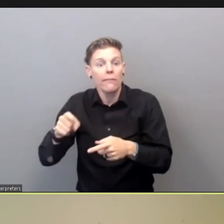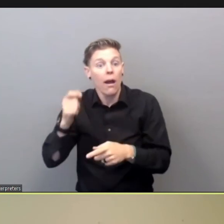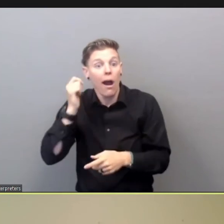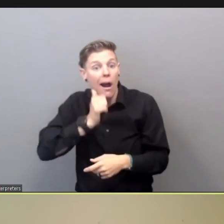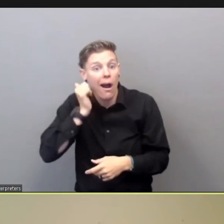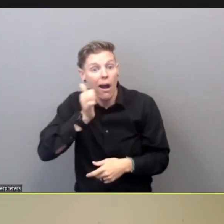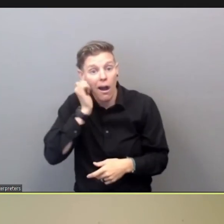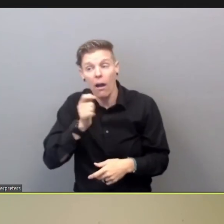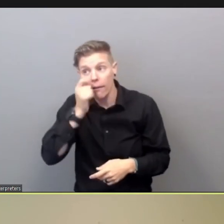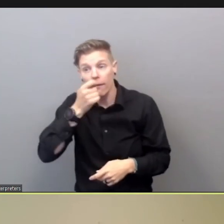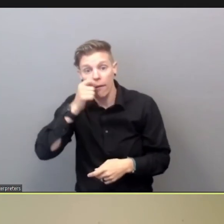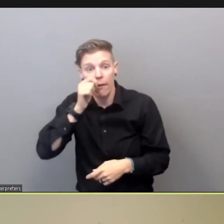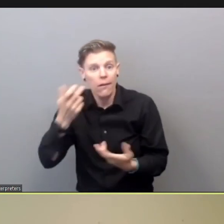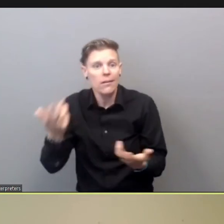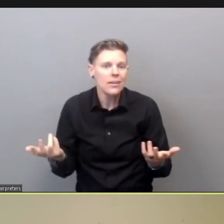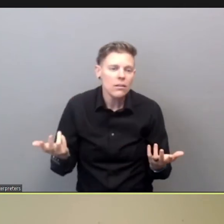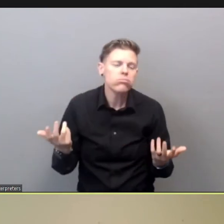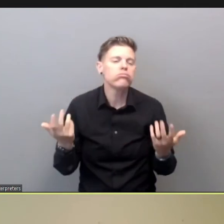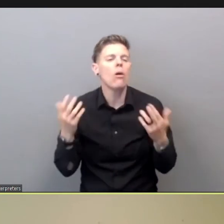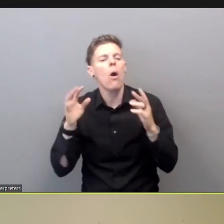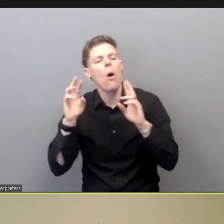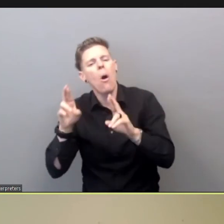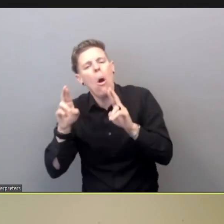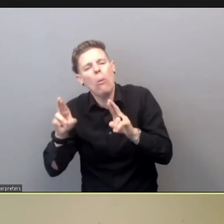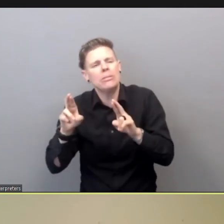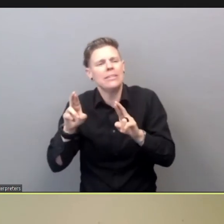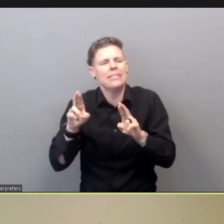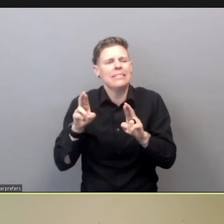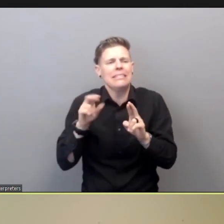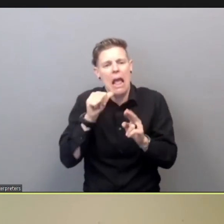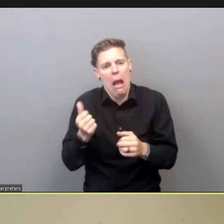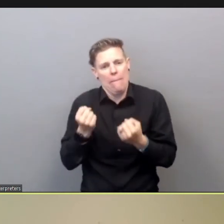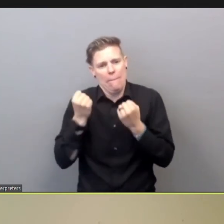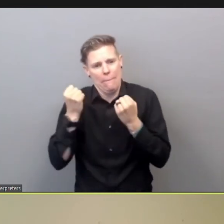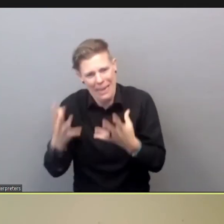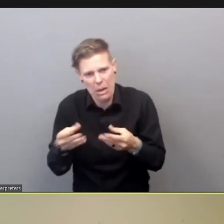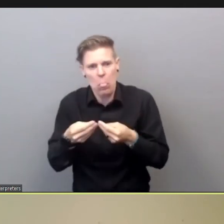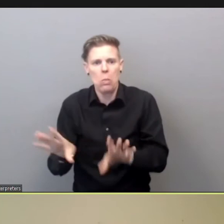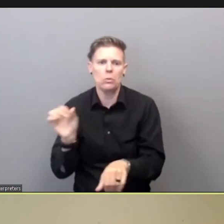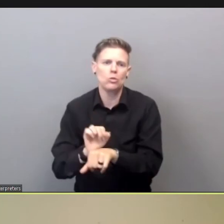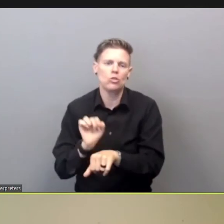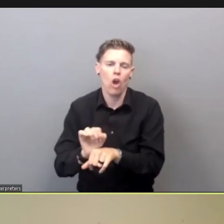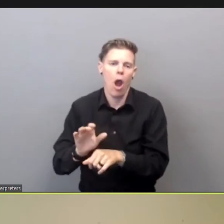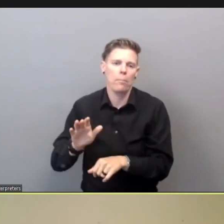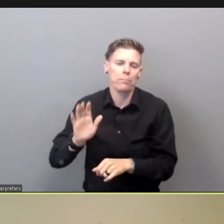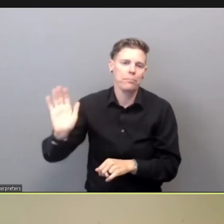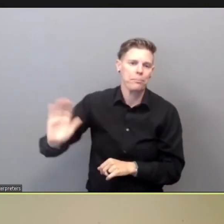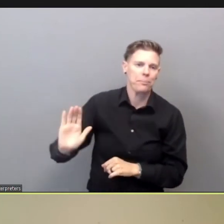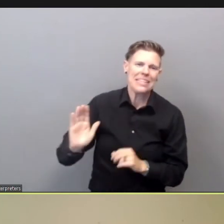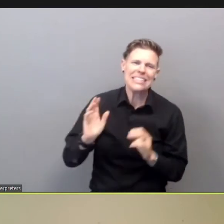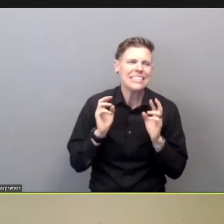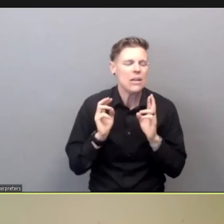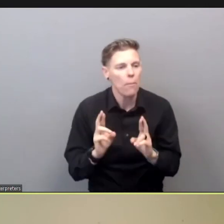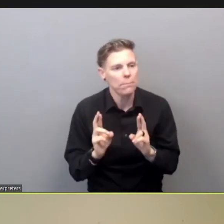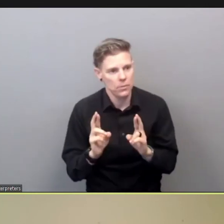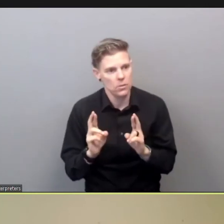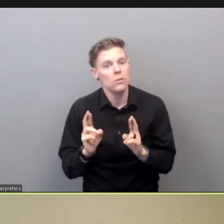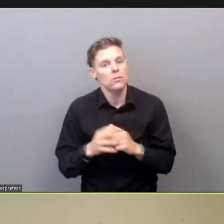that it's something that we can turn around very quickly after those requirements are lifted.